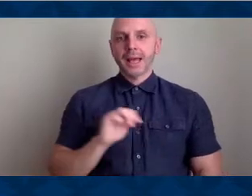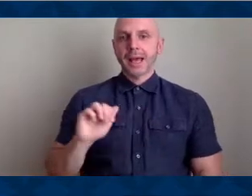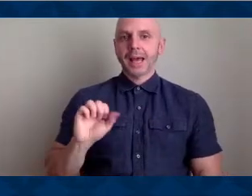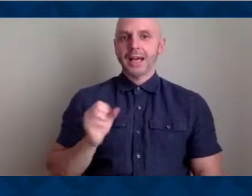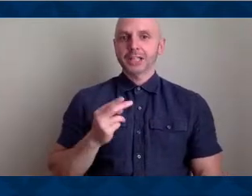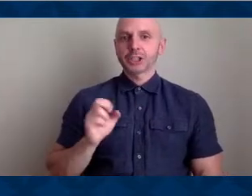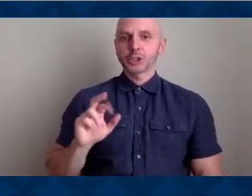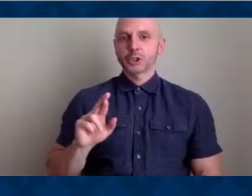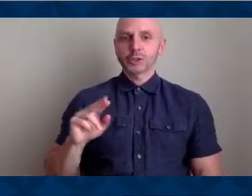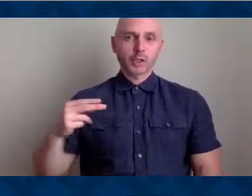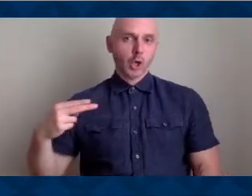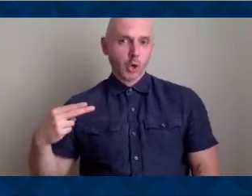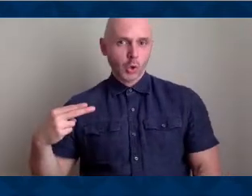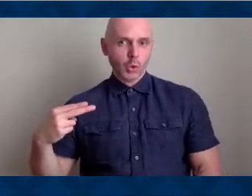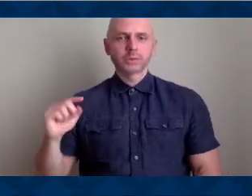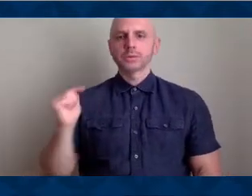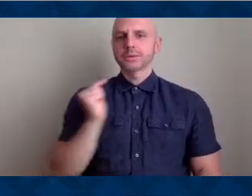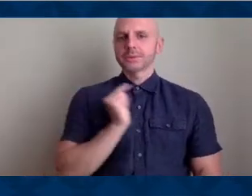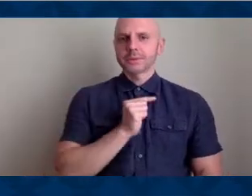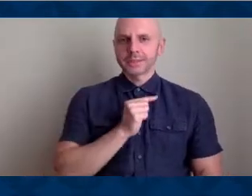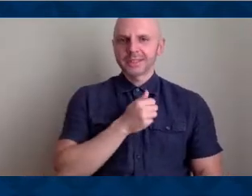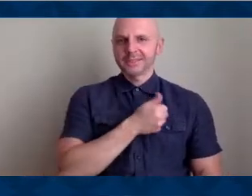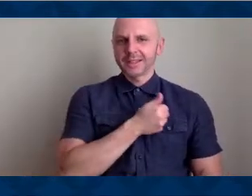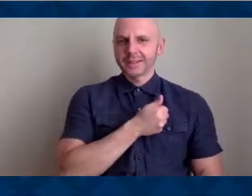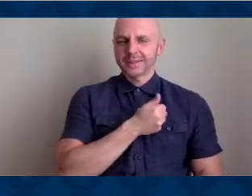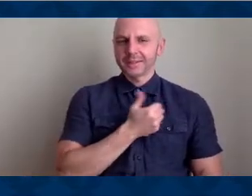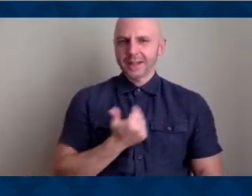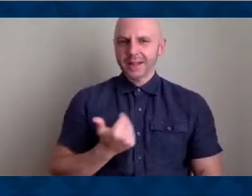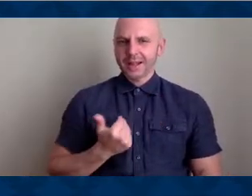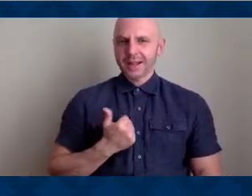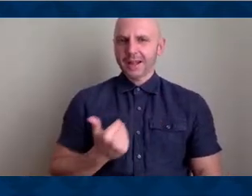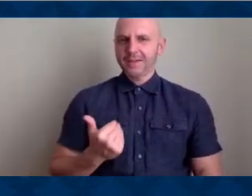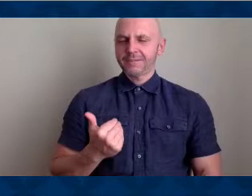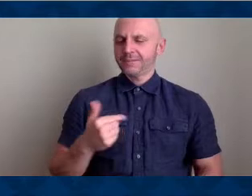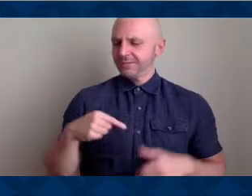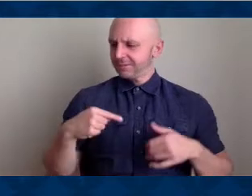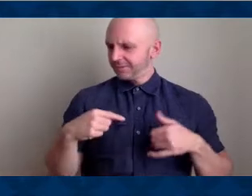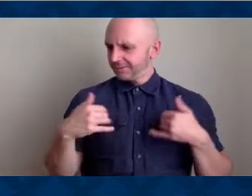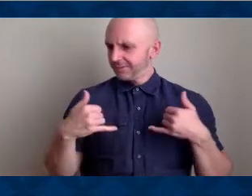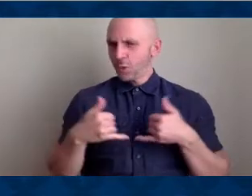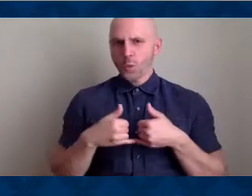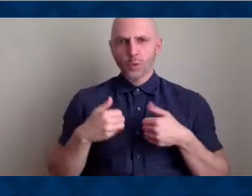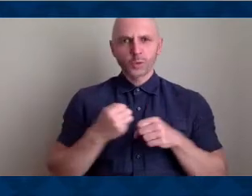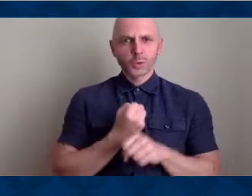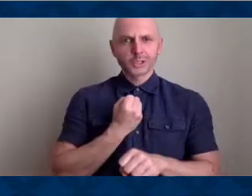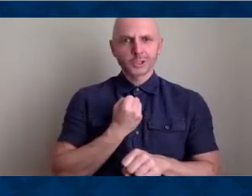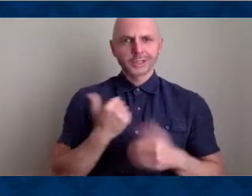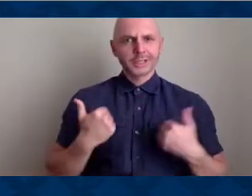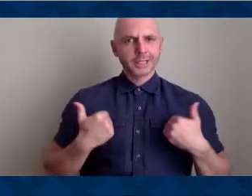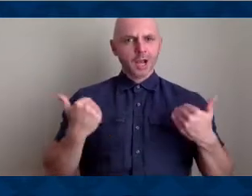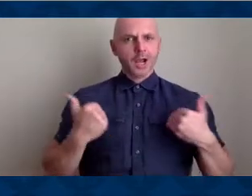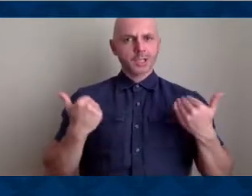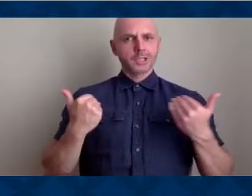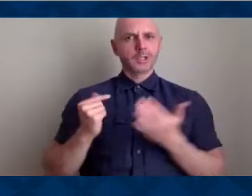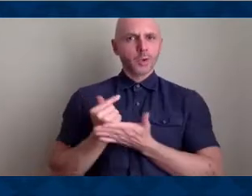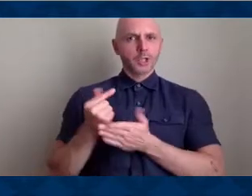Soberman Award for young graduates, I think is the award. He's founder and CEO of